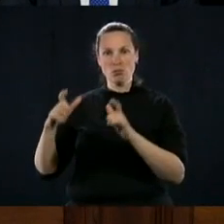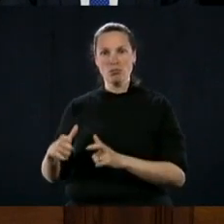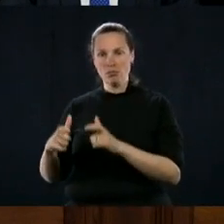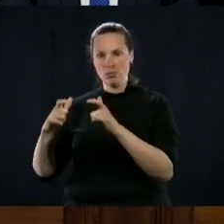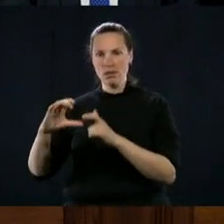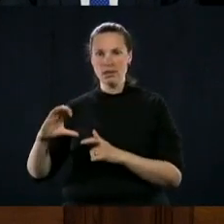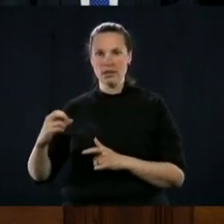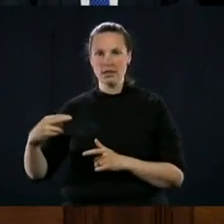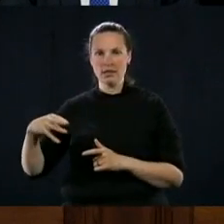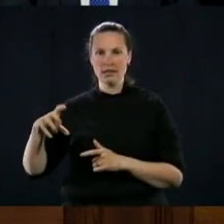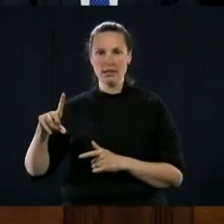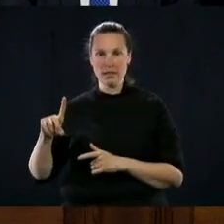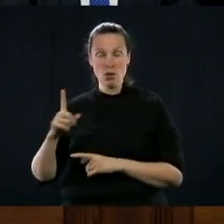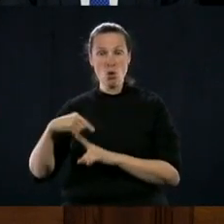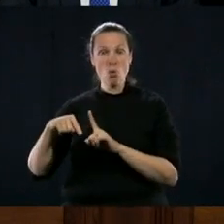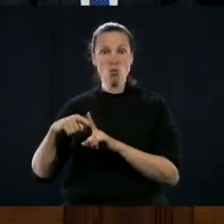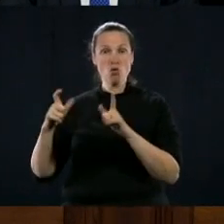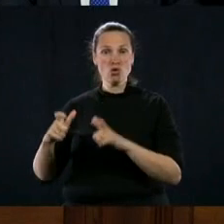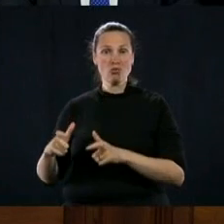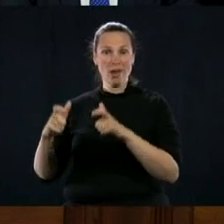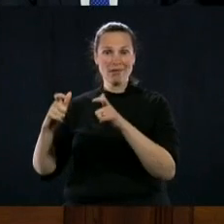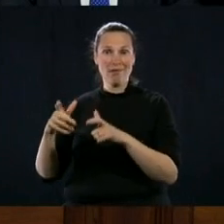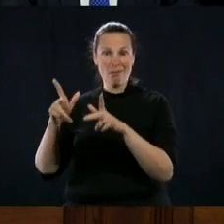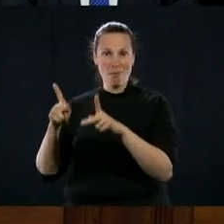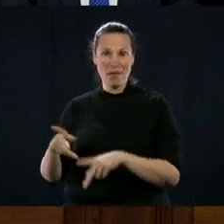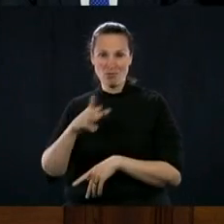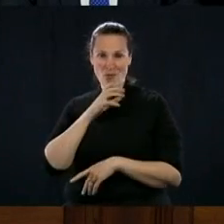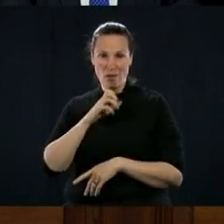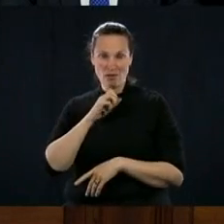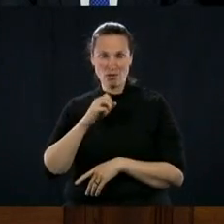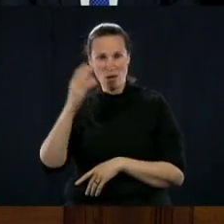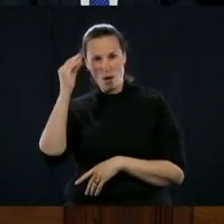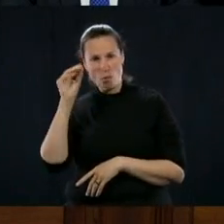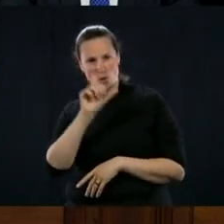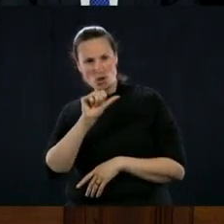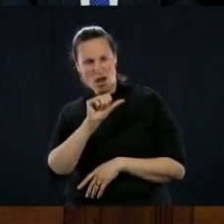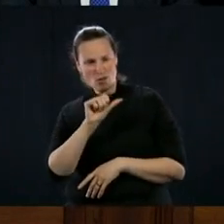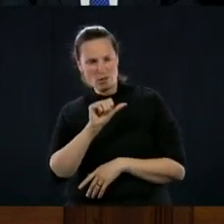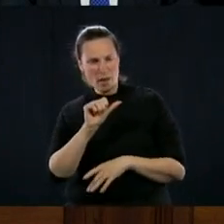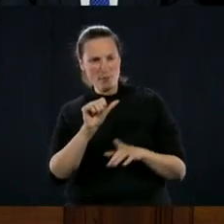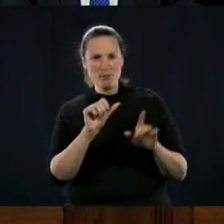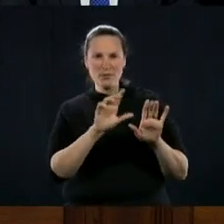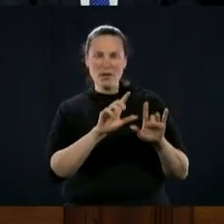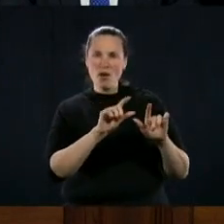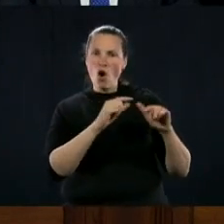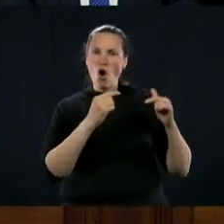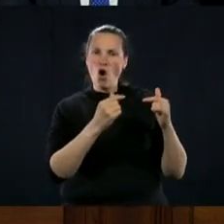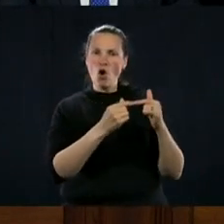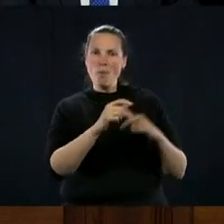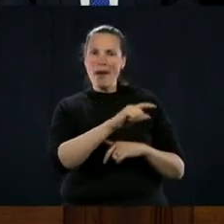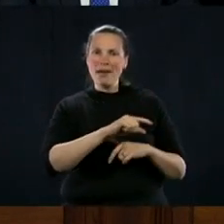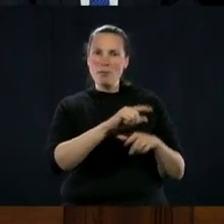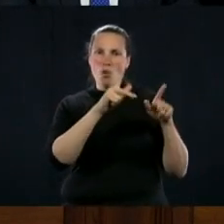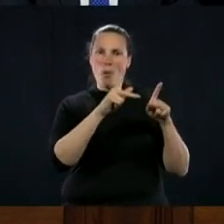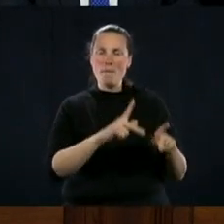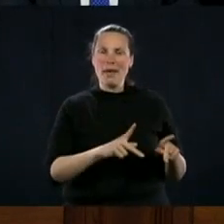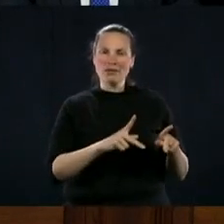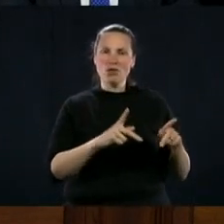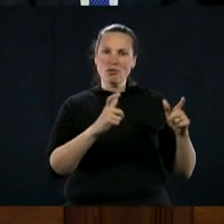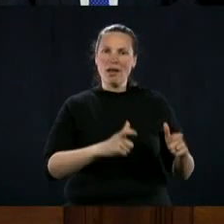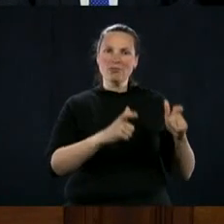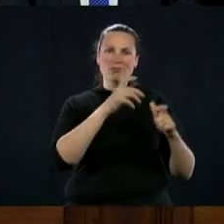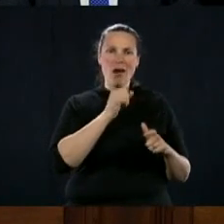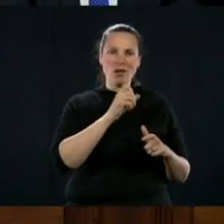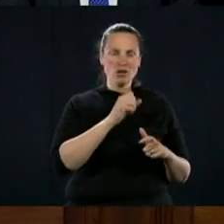situation in CHSLDs and residences for the elderly. Mr. Arruda, the Quebec regroupement of residences for the elderly are worried